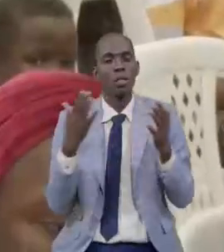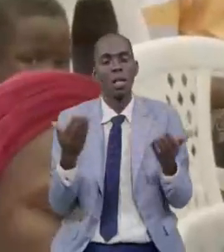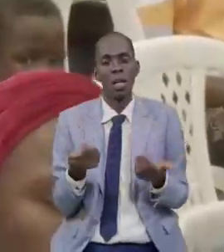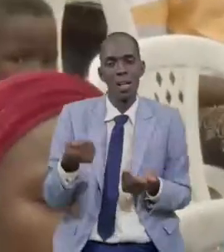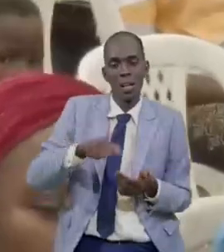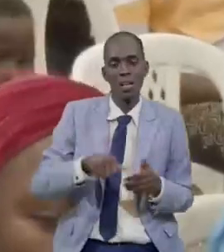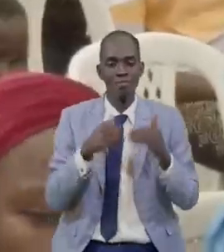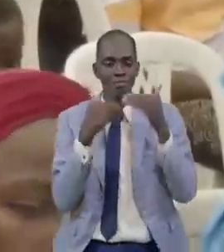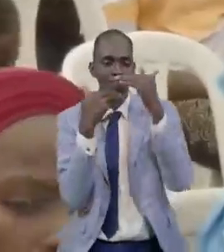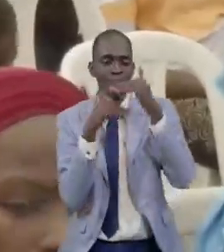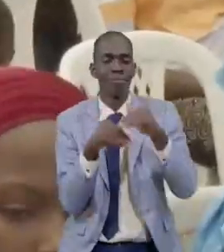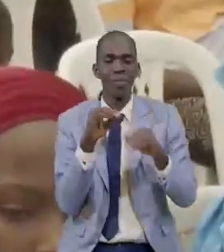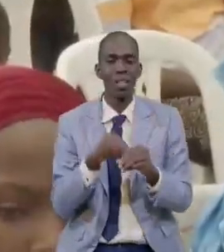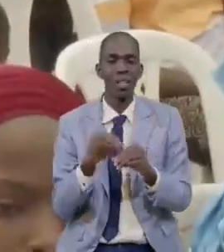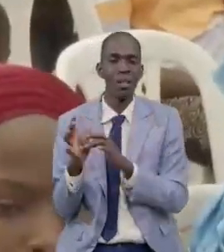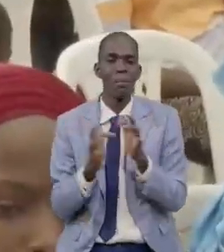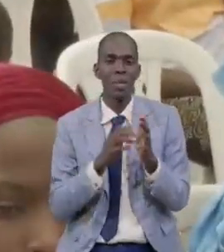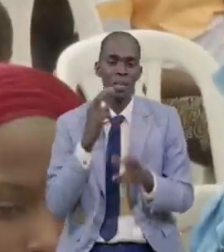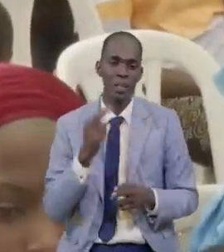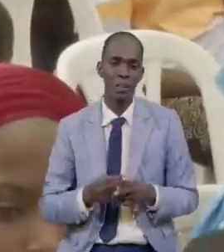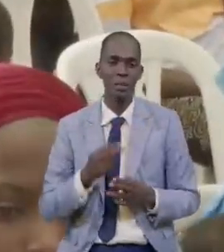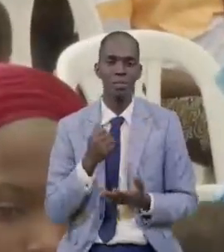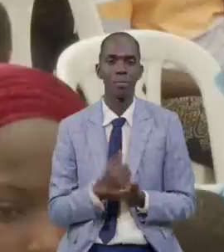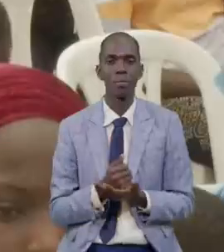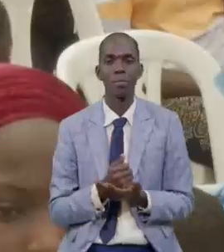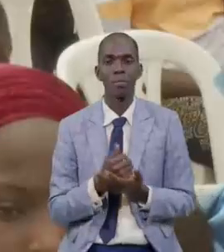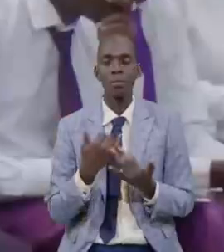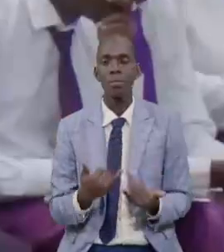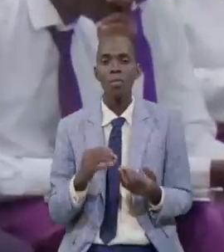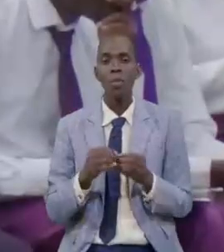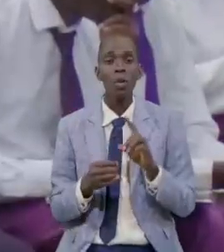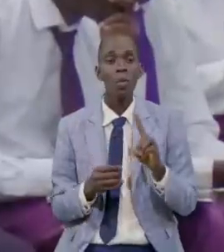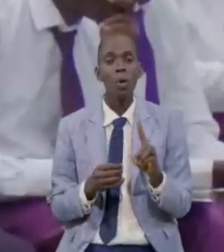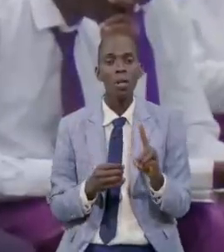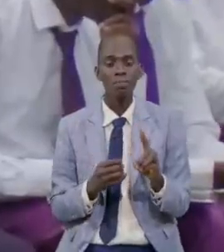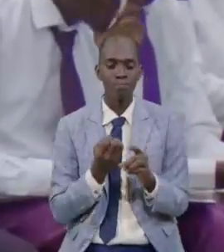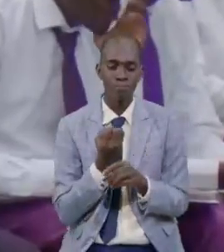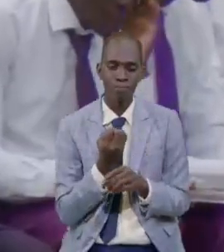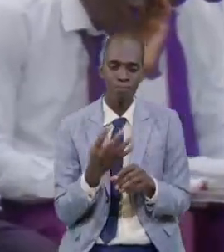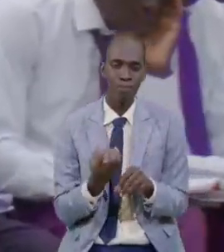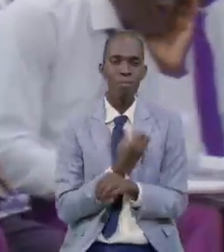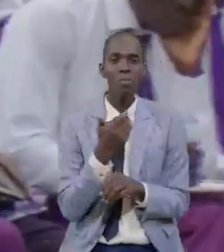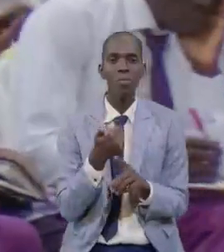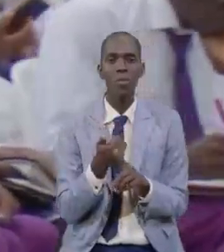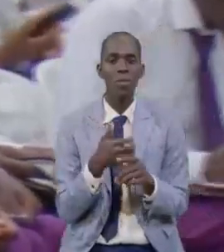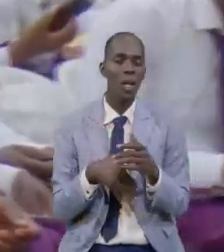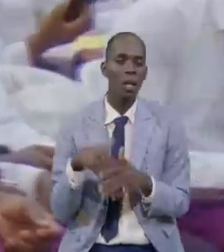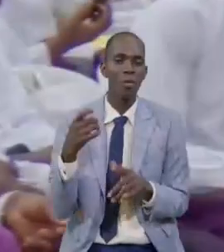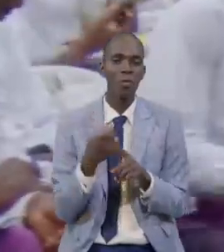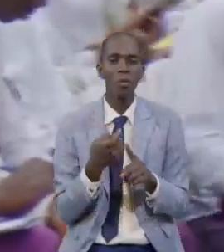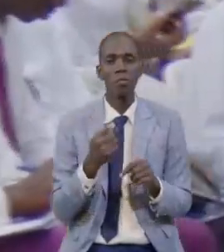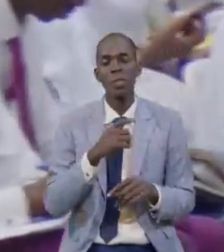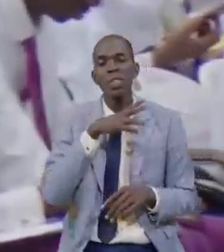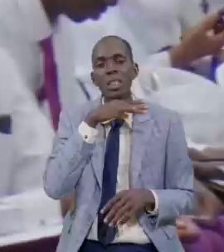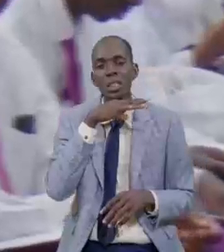Jesus' name. Look at that number one there. Shake yourself from the dirt of